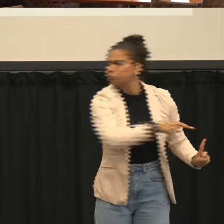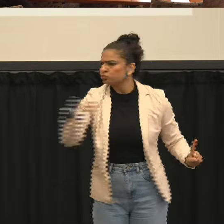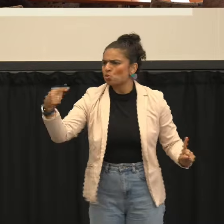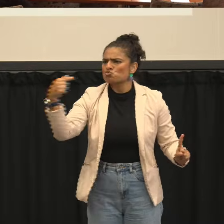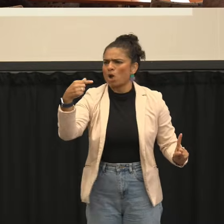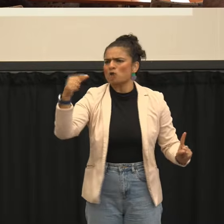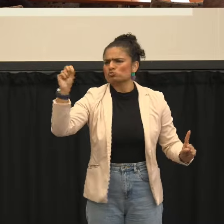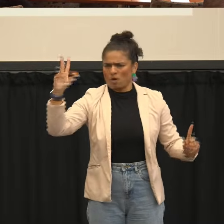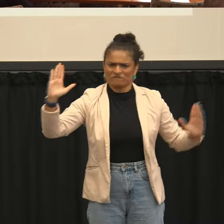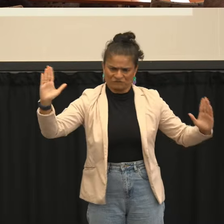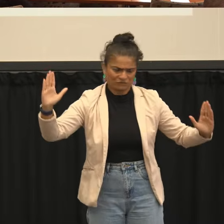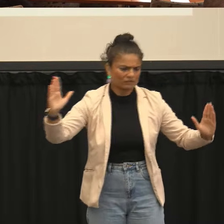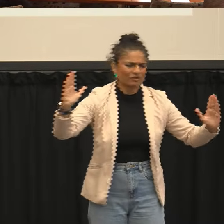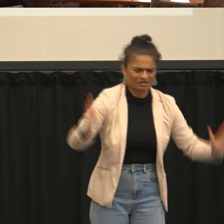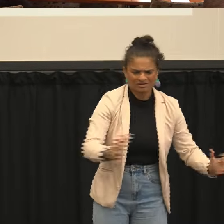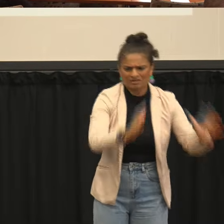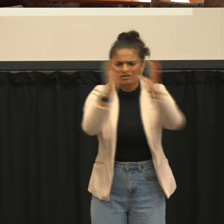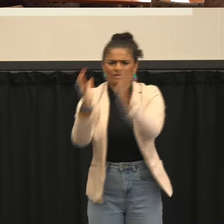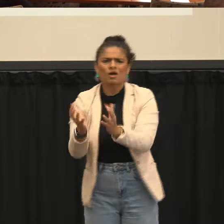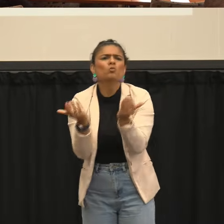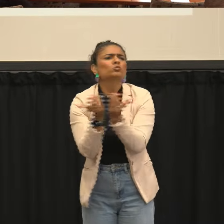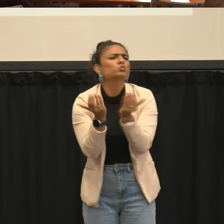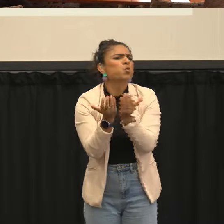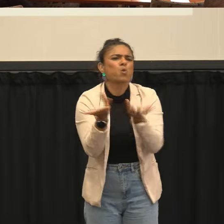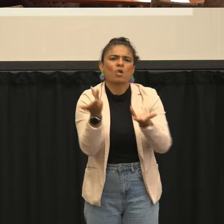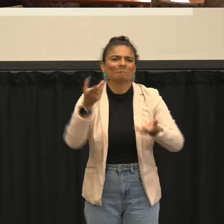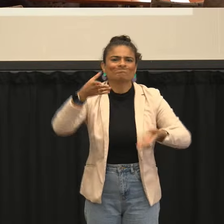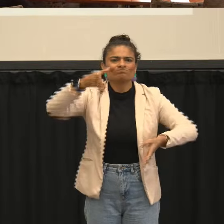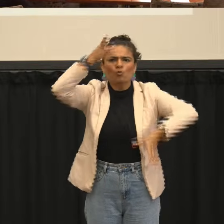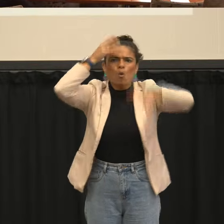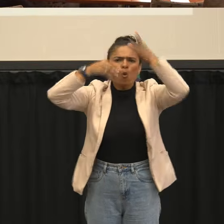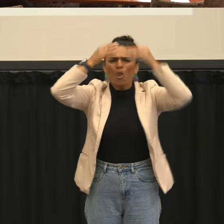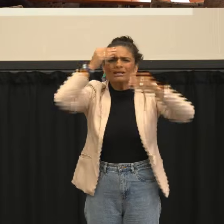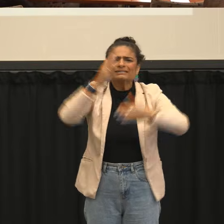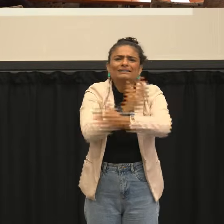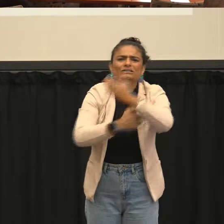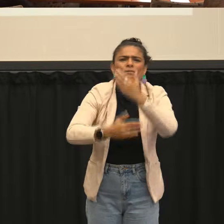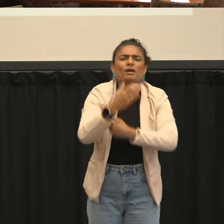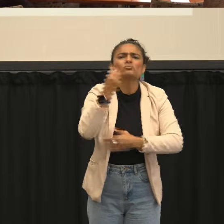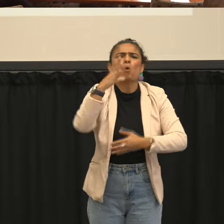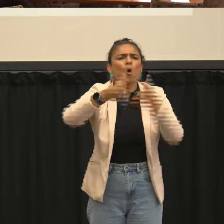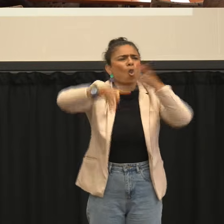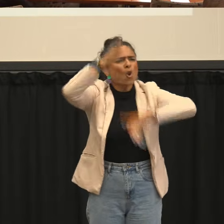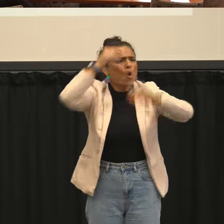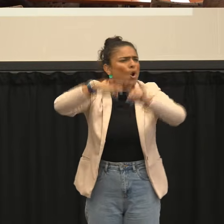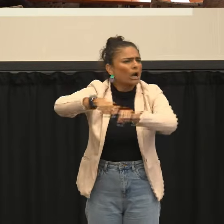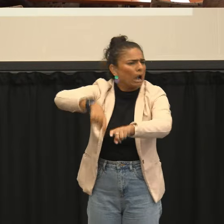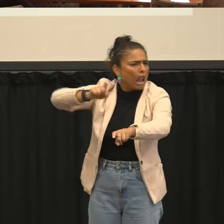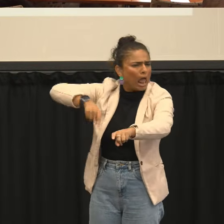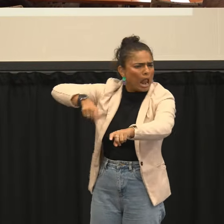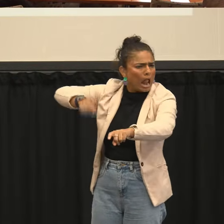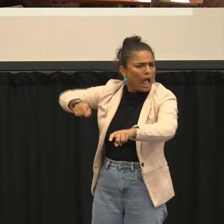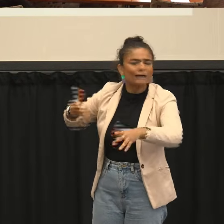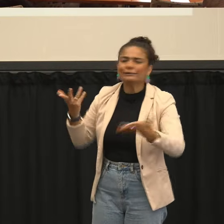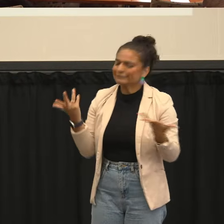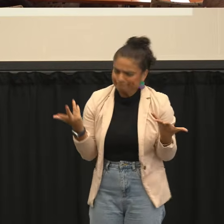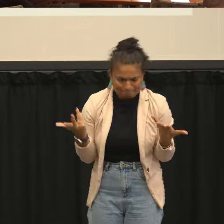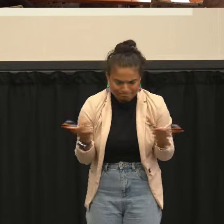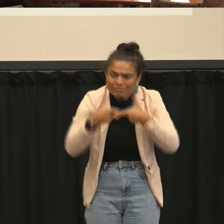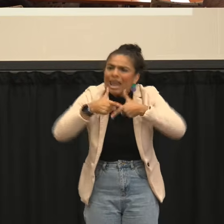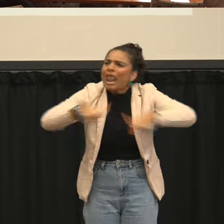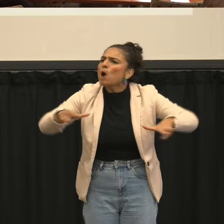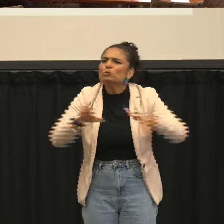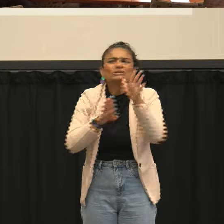deaf schools, we know that there are grade R to grade 12, but then are some of the deaf schools where children have multiple